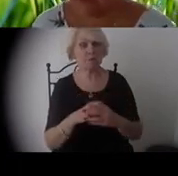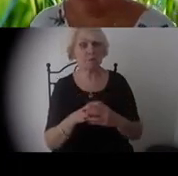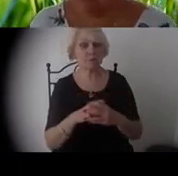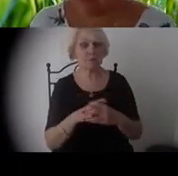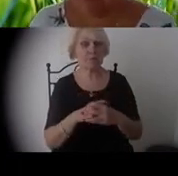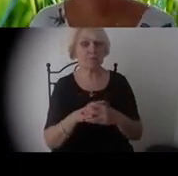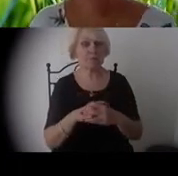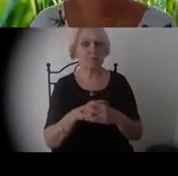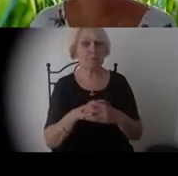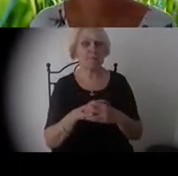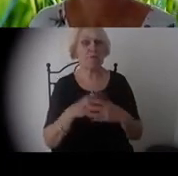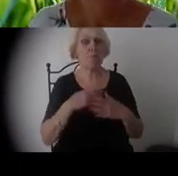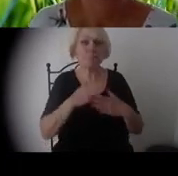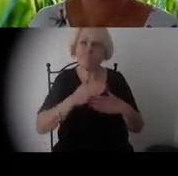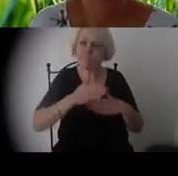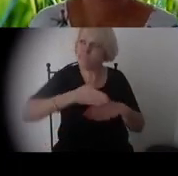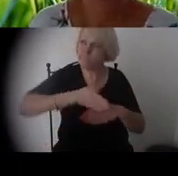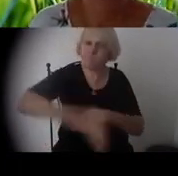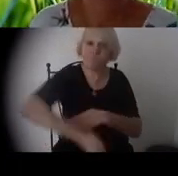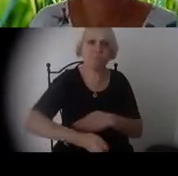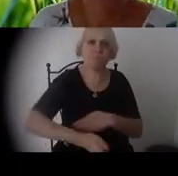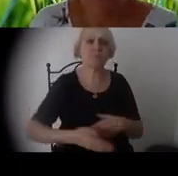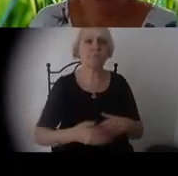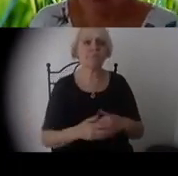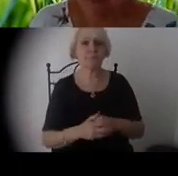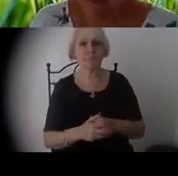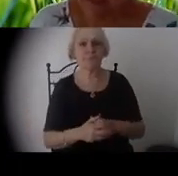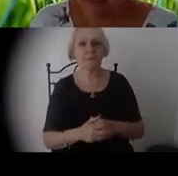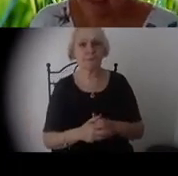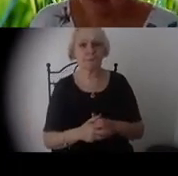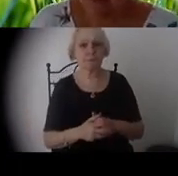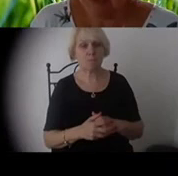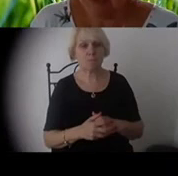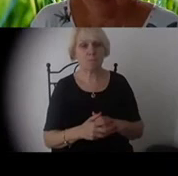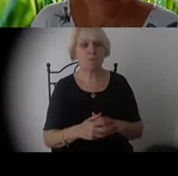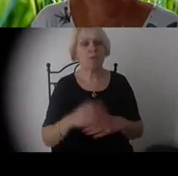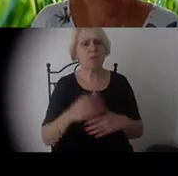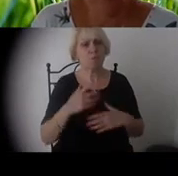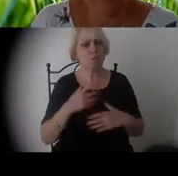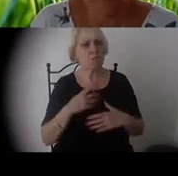we keep busy. That's relevant to particularly young